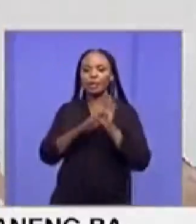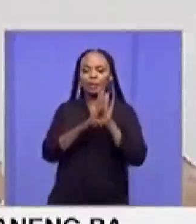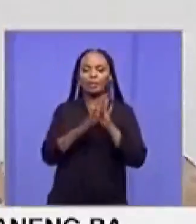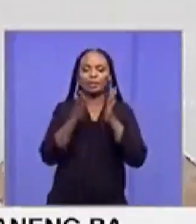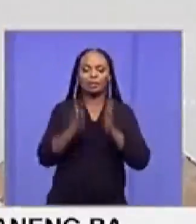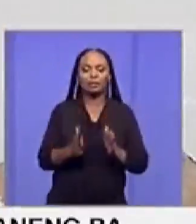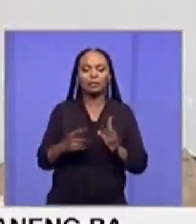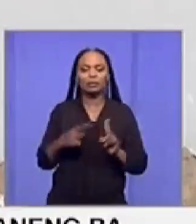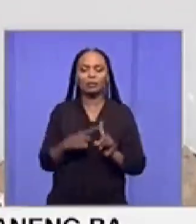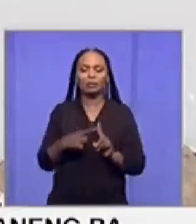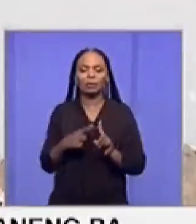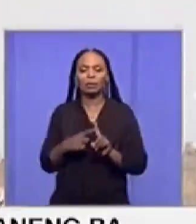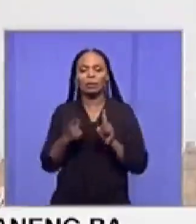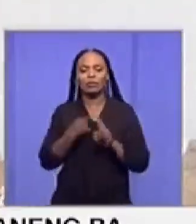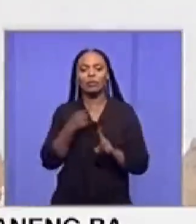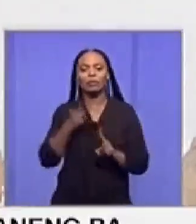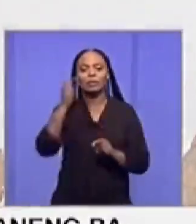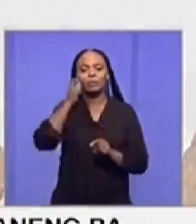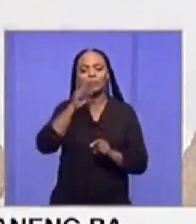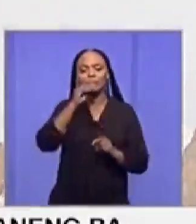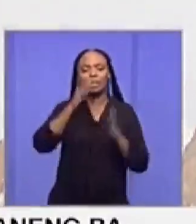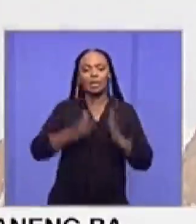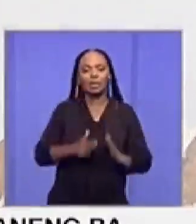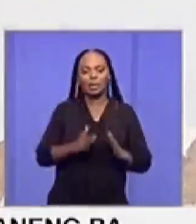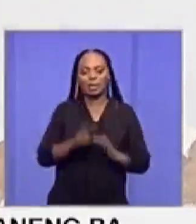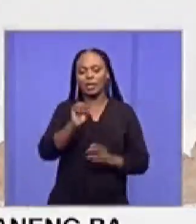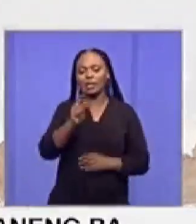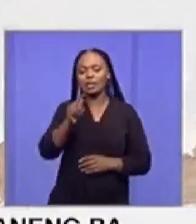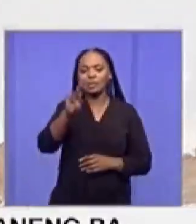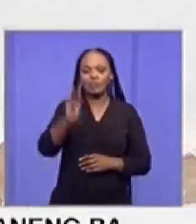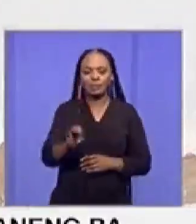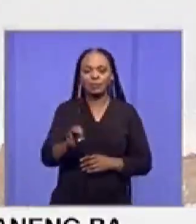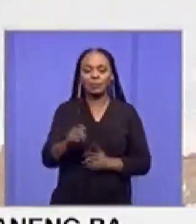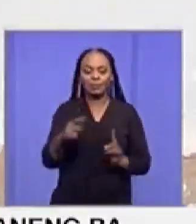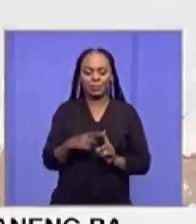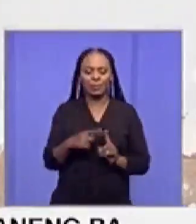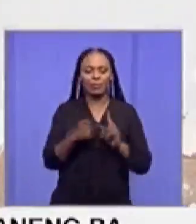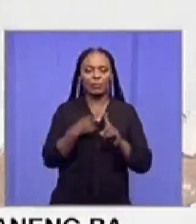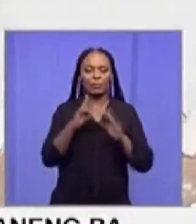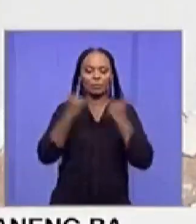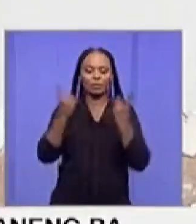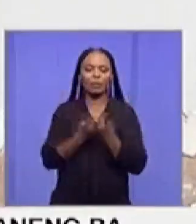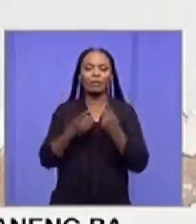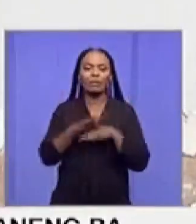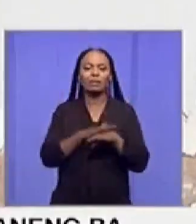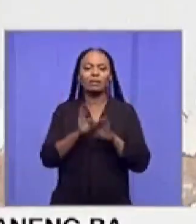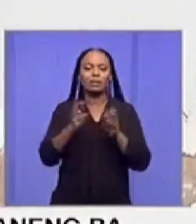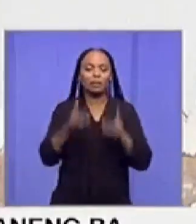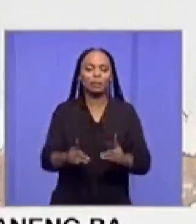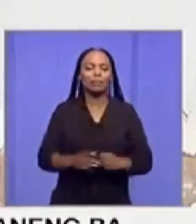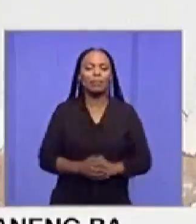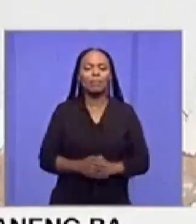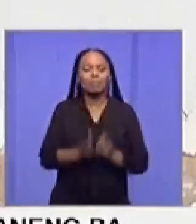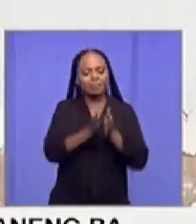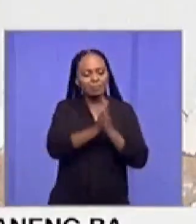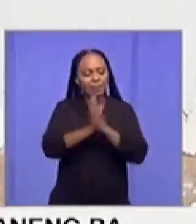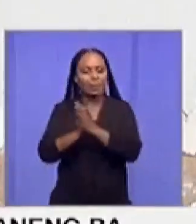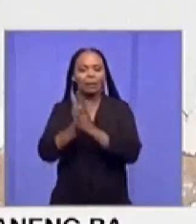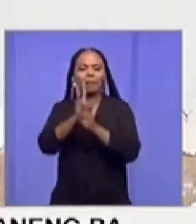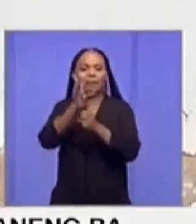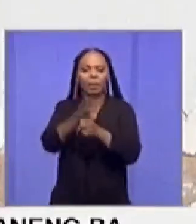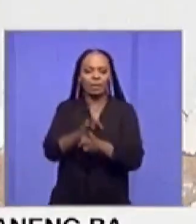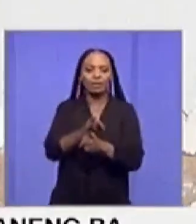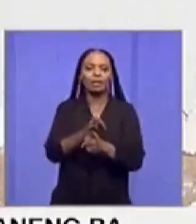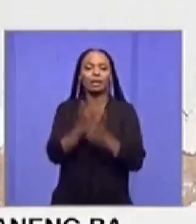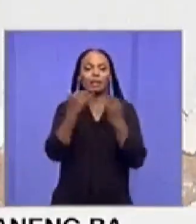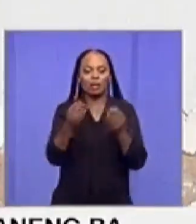sebueledi sa lefapha la thuto mo provinceng ya Gauteng Steve Mabona a reng o tlo ikwela go batswadi gore